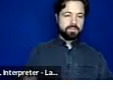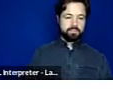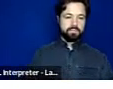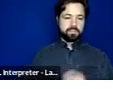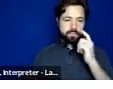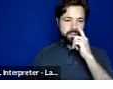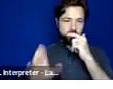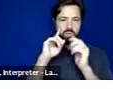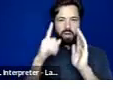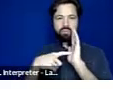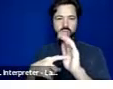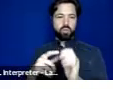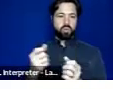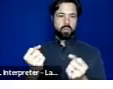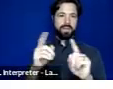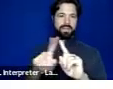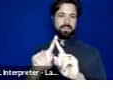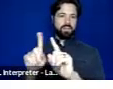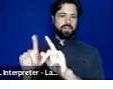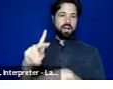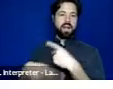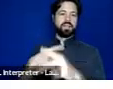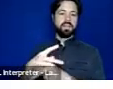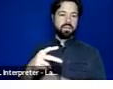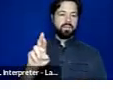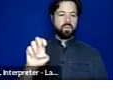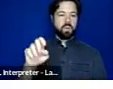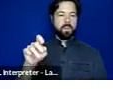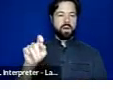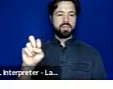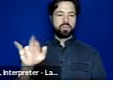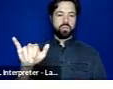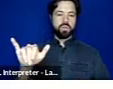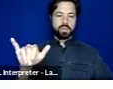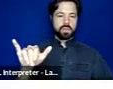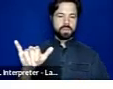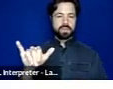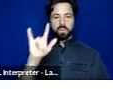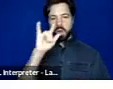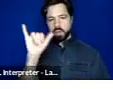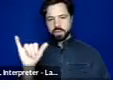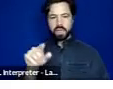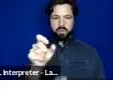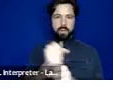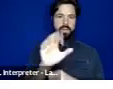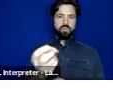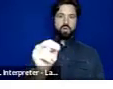going to show you a bunch of repositories that are available out there that we can do that to, that you can create your own thing.